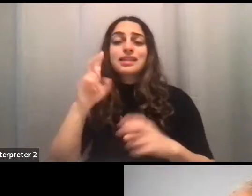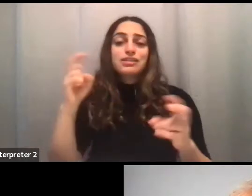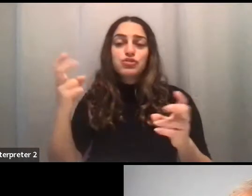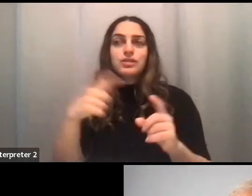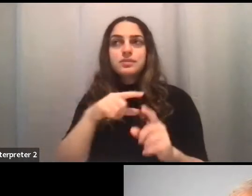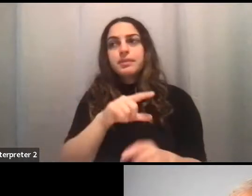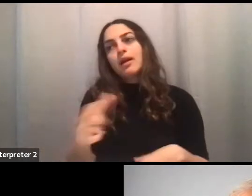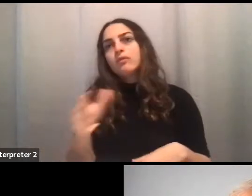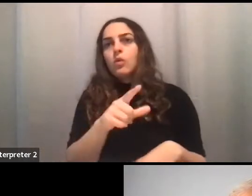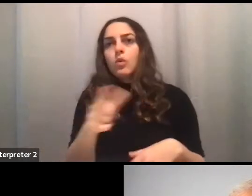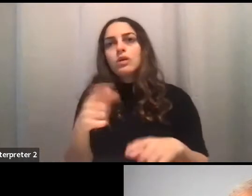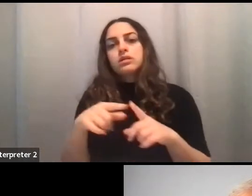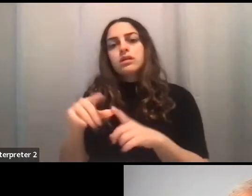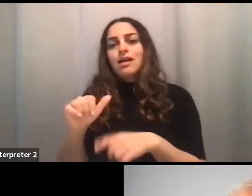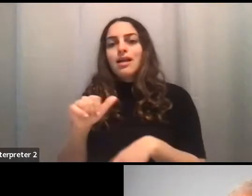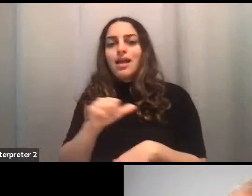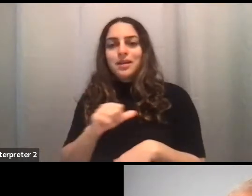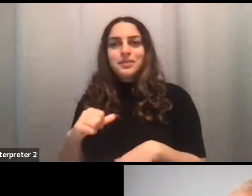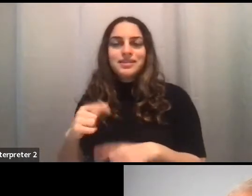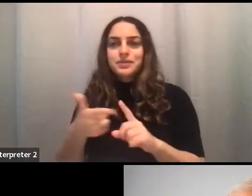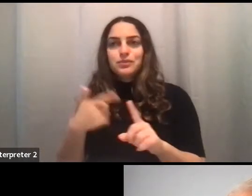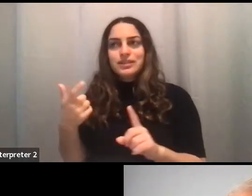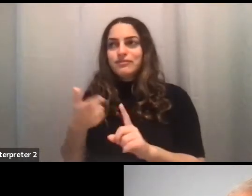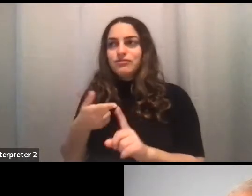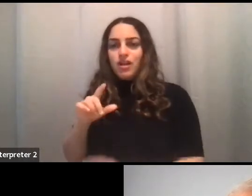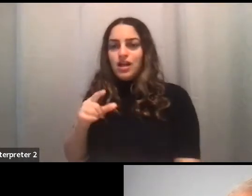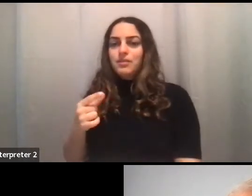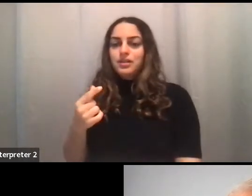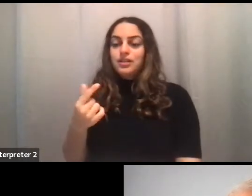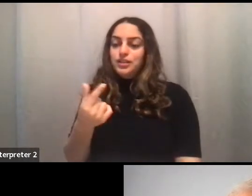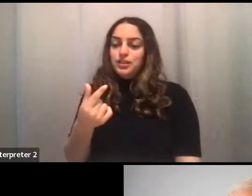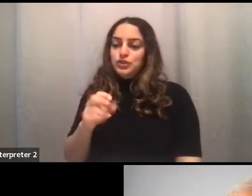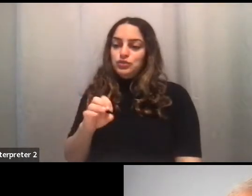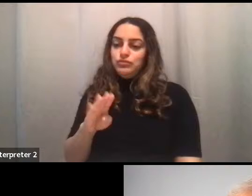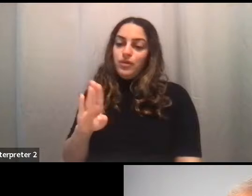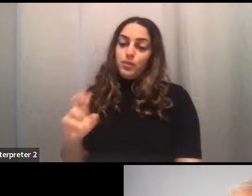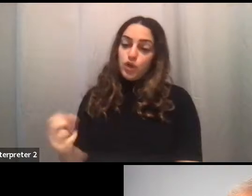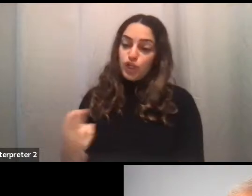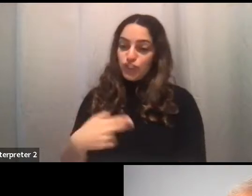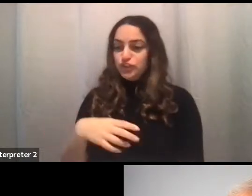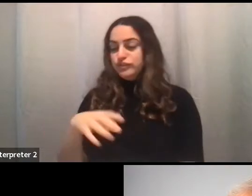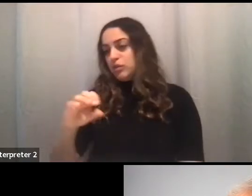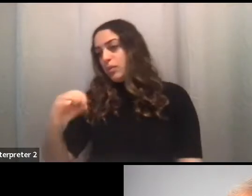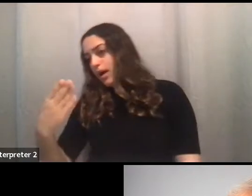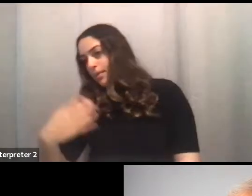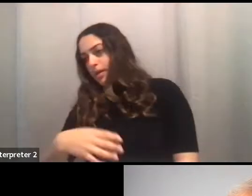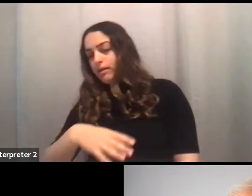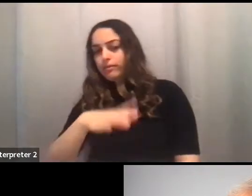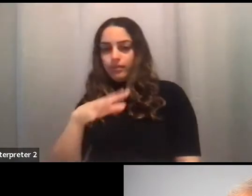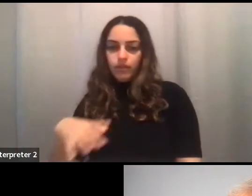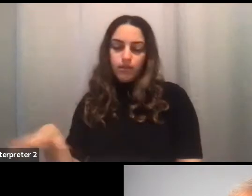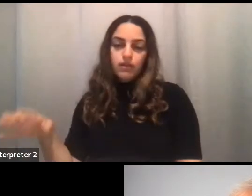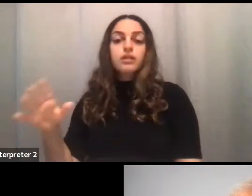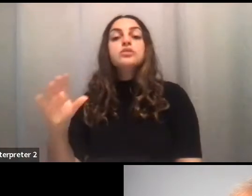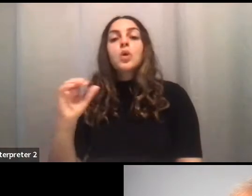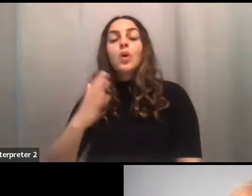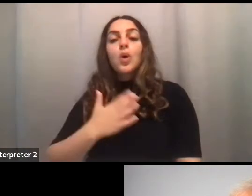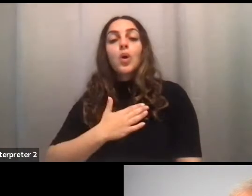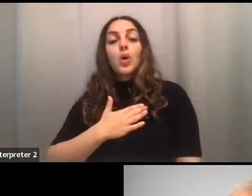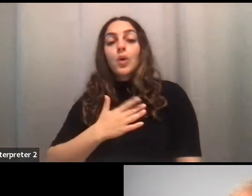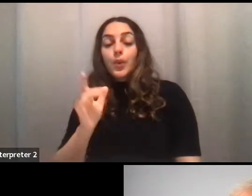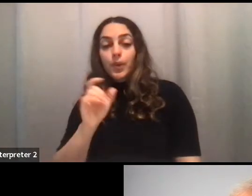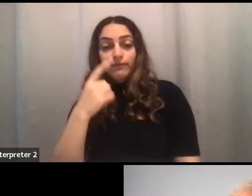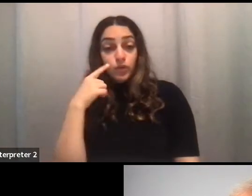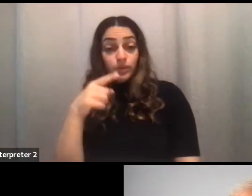going back to george h.w bush and george w bush and president obama so my question to you is given president